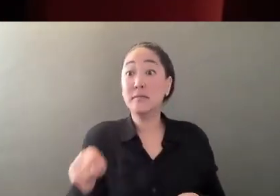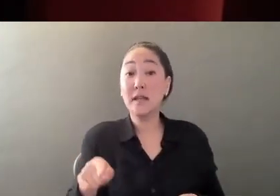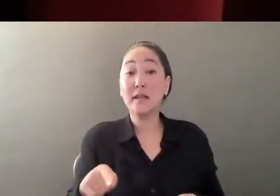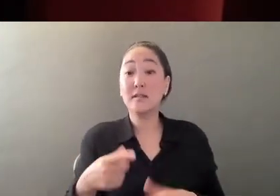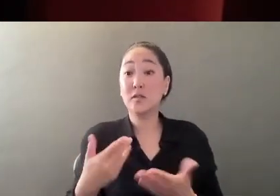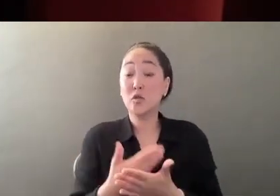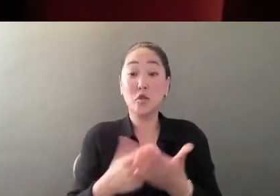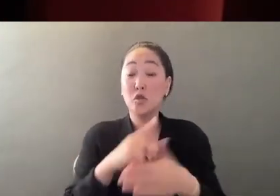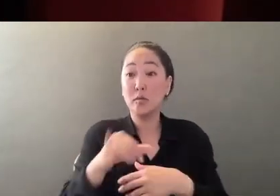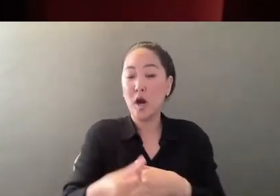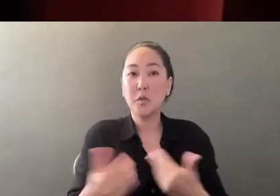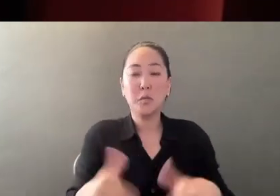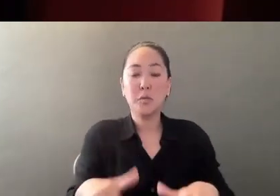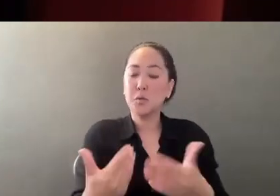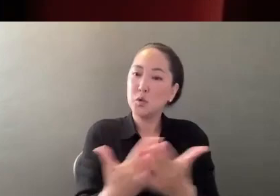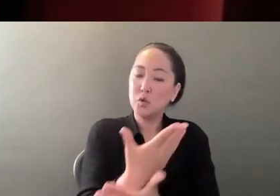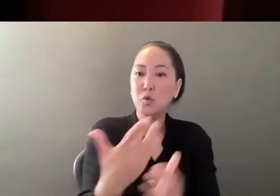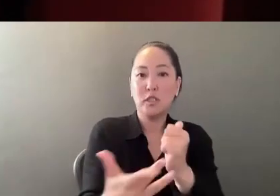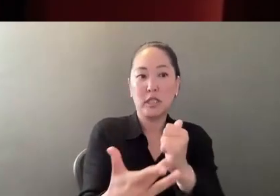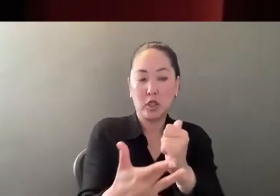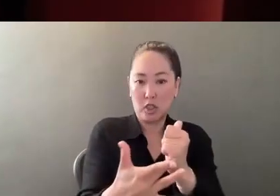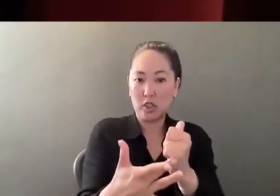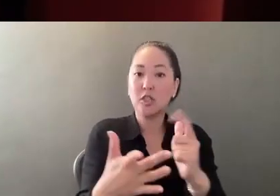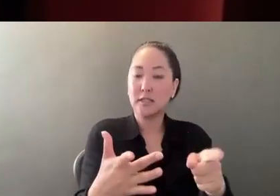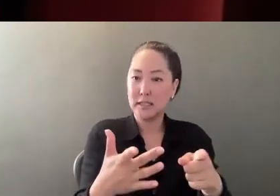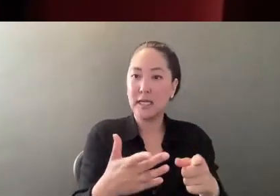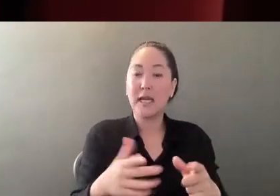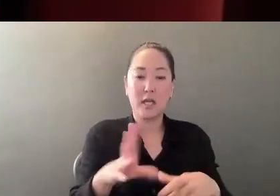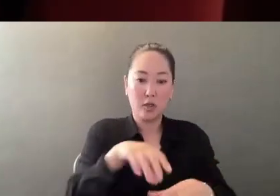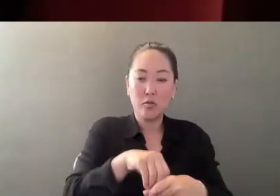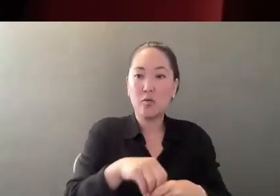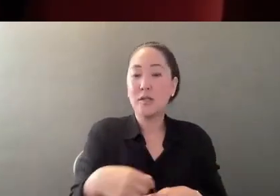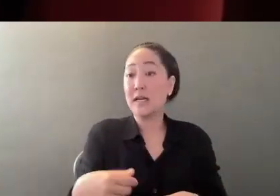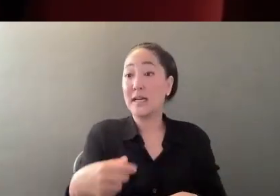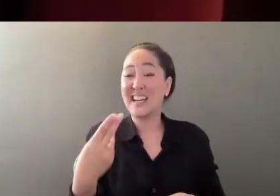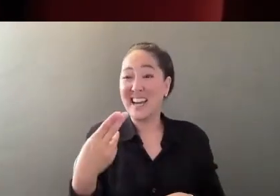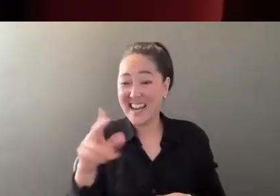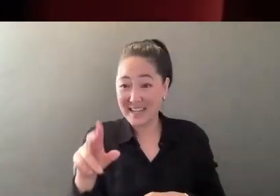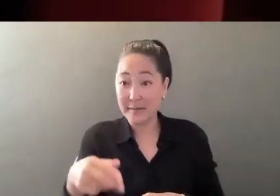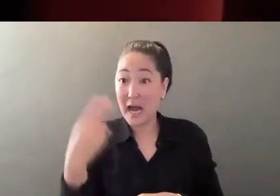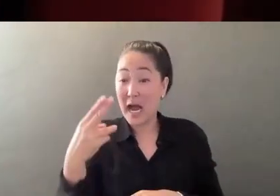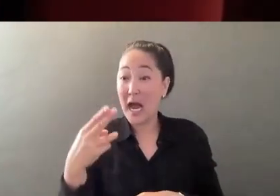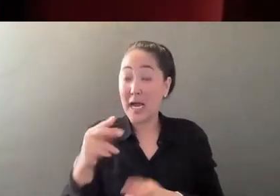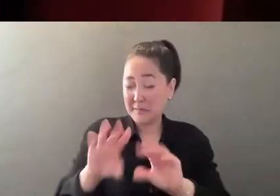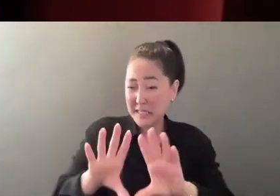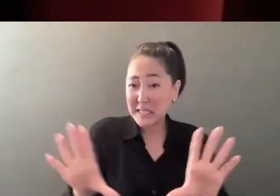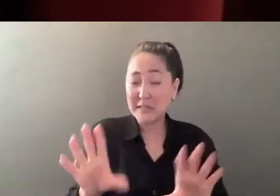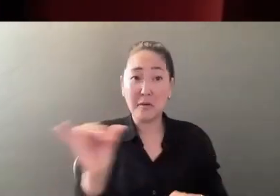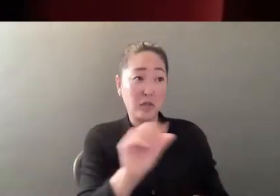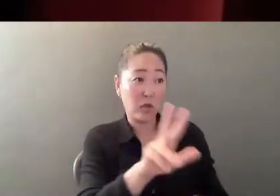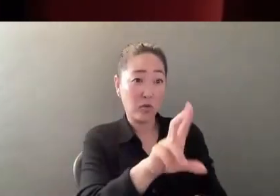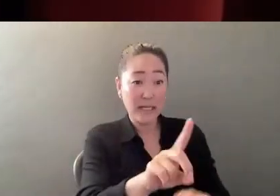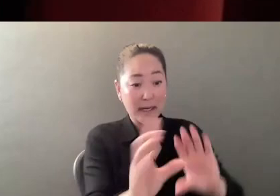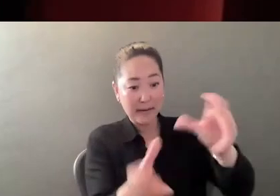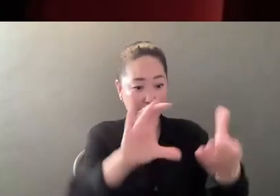innovative cutting-edge technology and media, including high-definition surgical footage, 3D